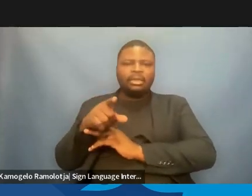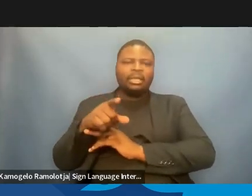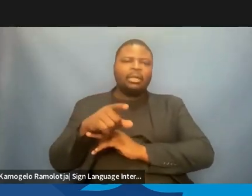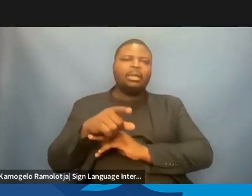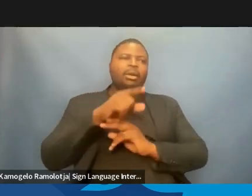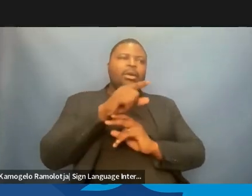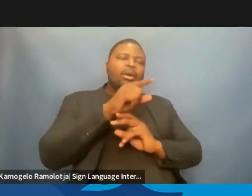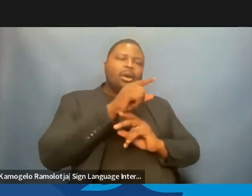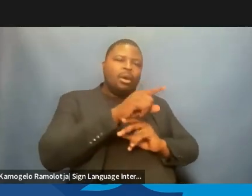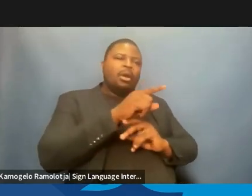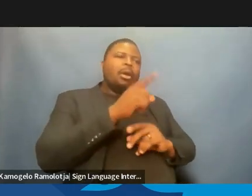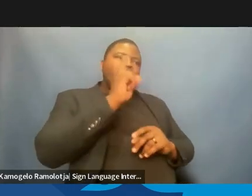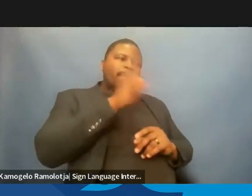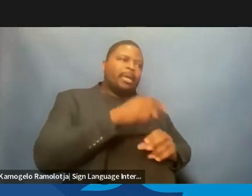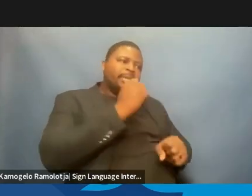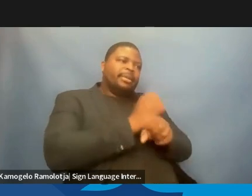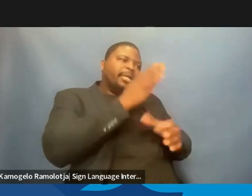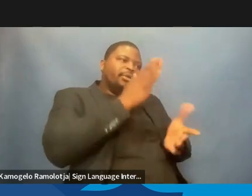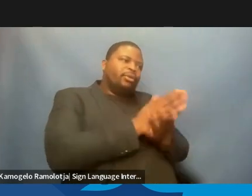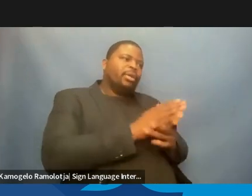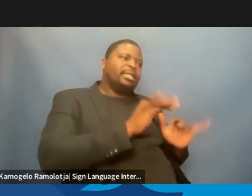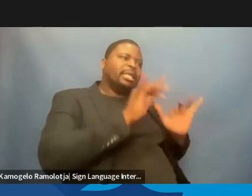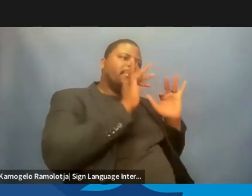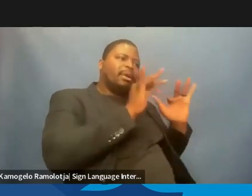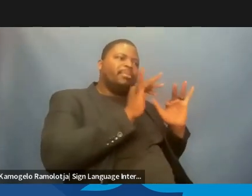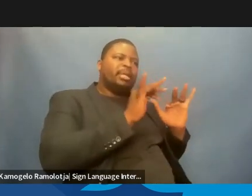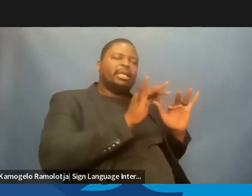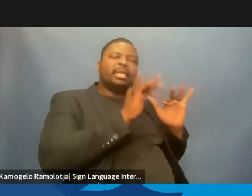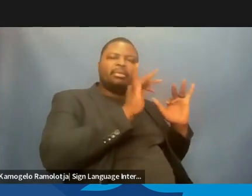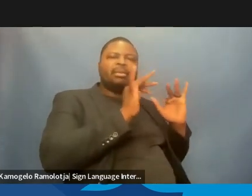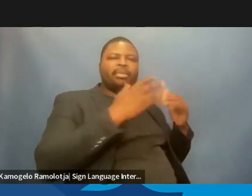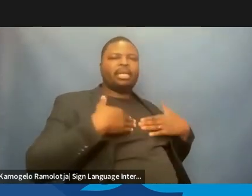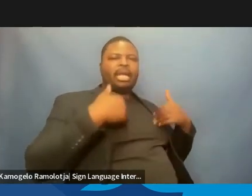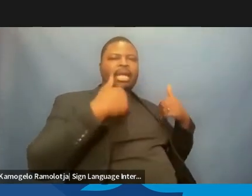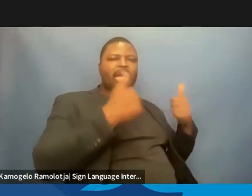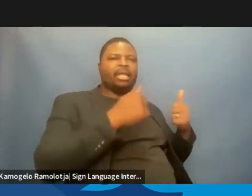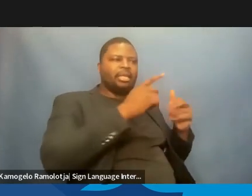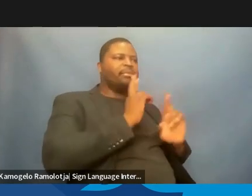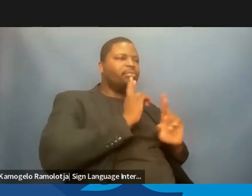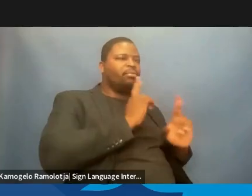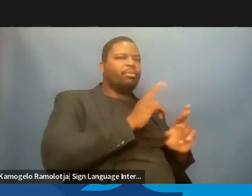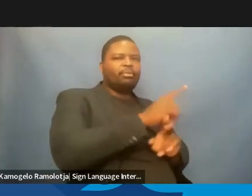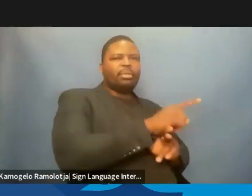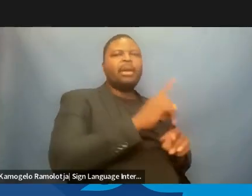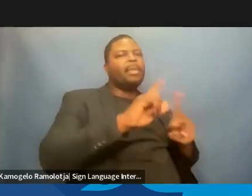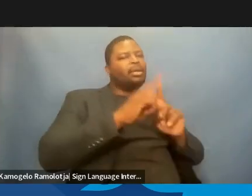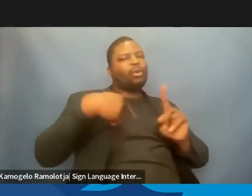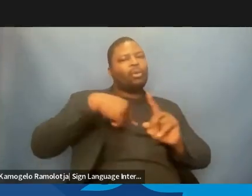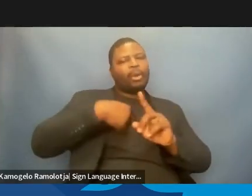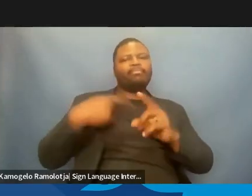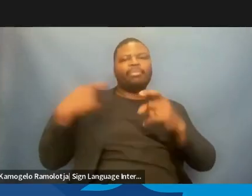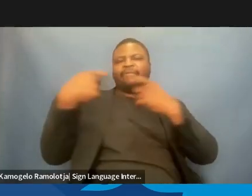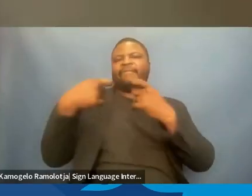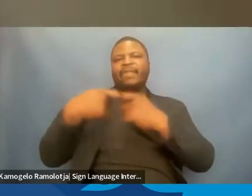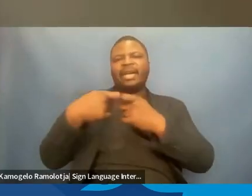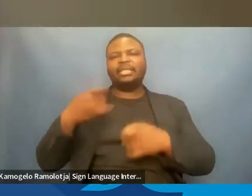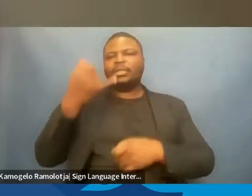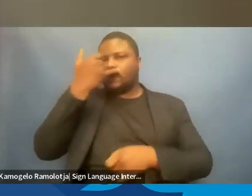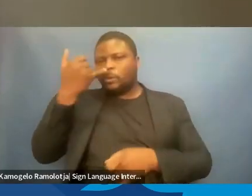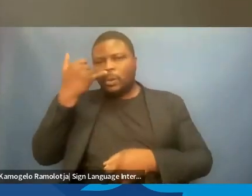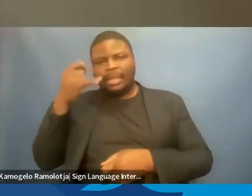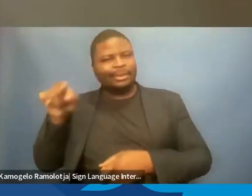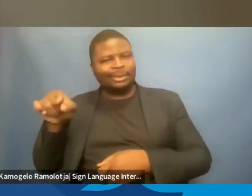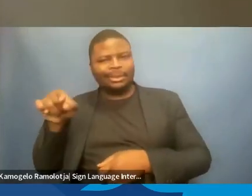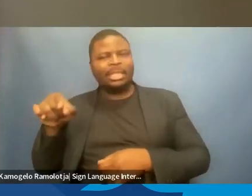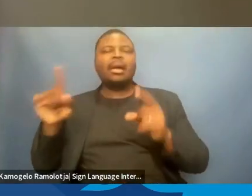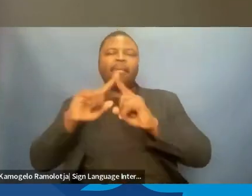public health response than dealing with the fight against drugs. Thank you. No, thank